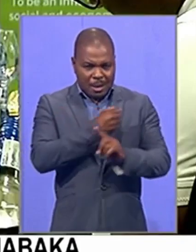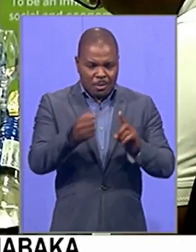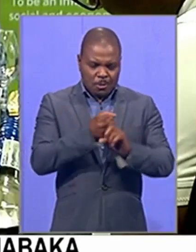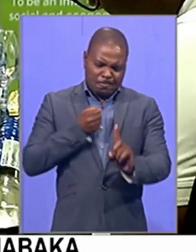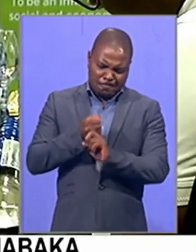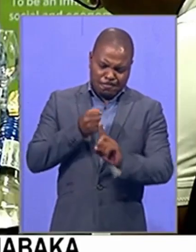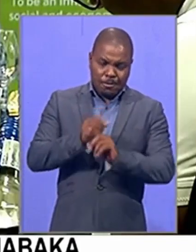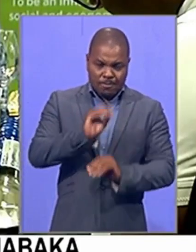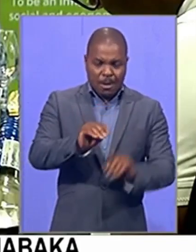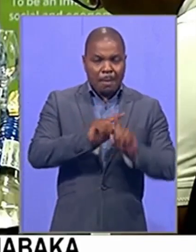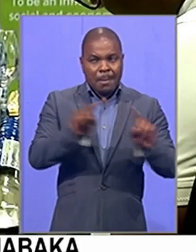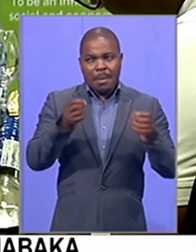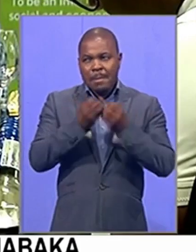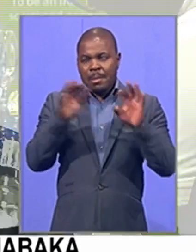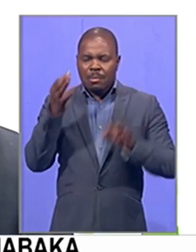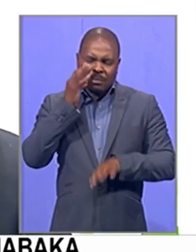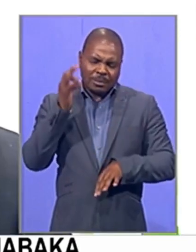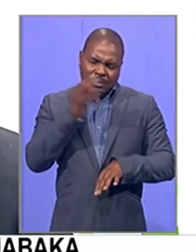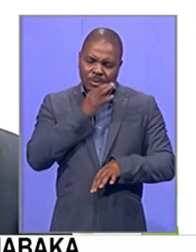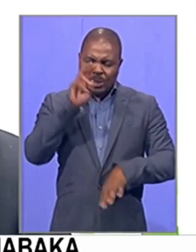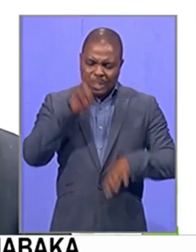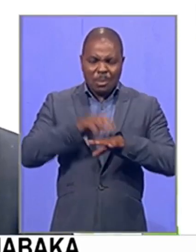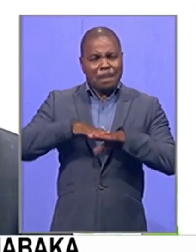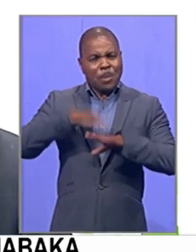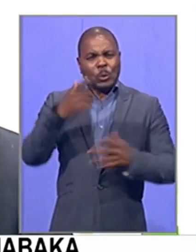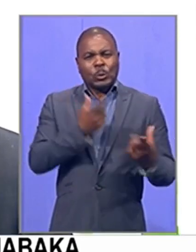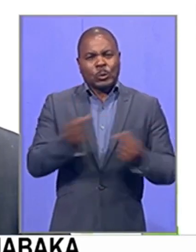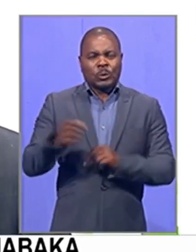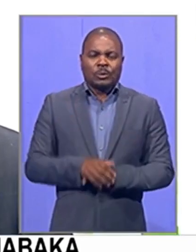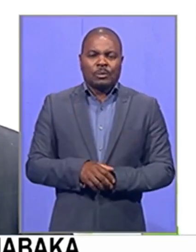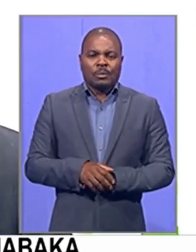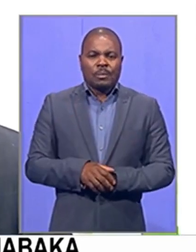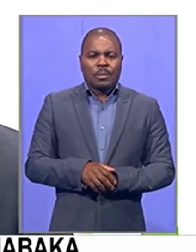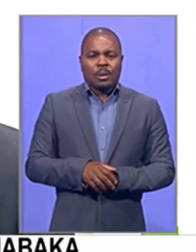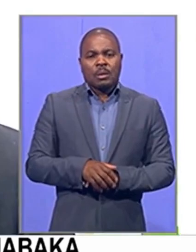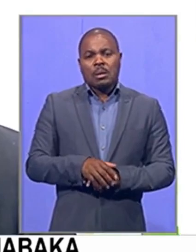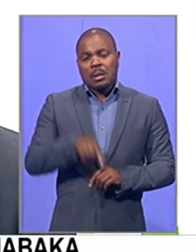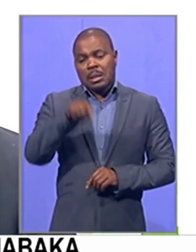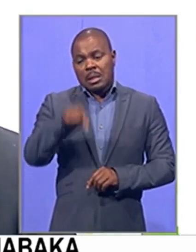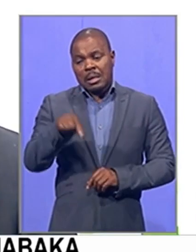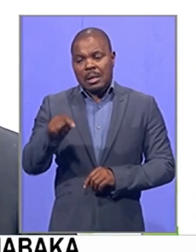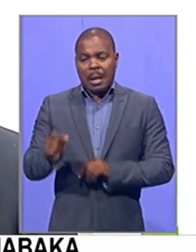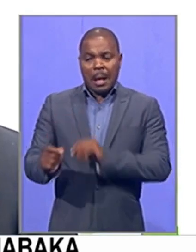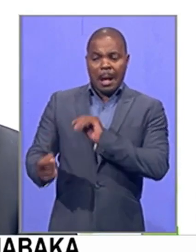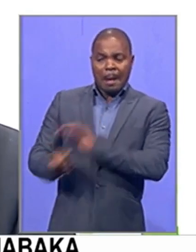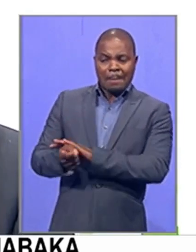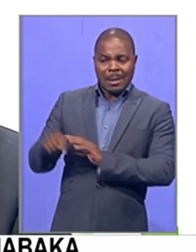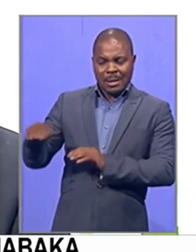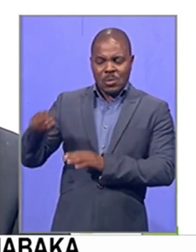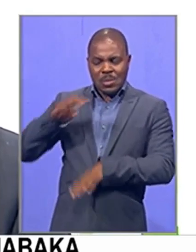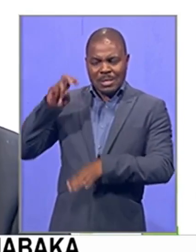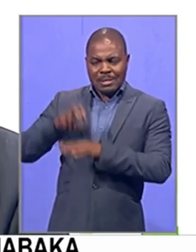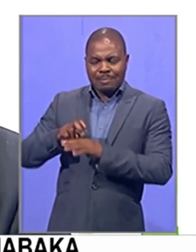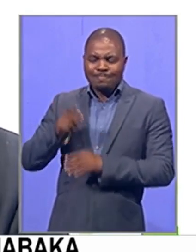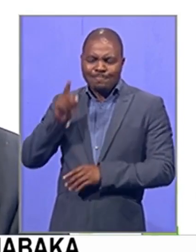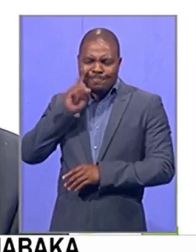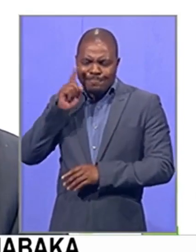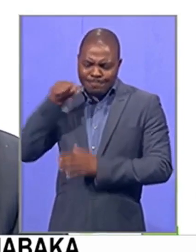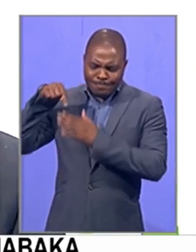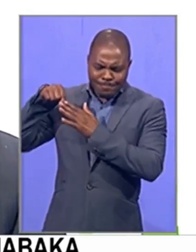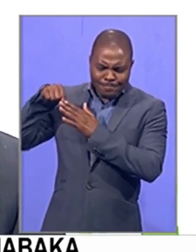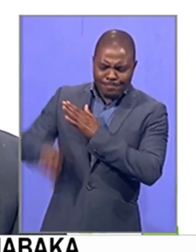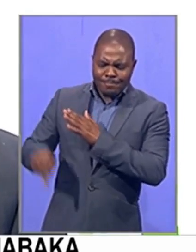go gontsi mo go santseng go tlhoka go dirwa. Di-causes tsa mabaka a ntseng jaana di na le boteng bo e leng gore ga ise bo re bo fitlhelele gore re